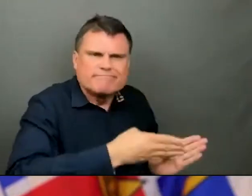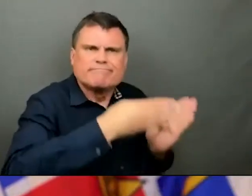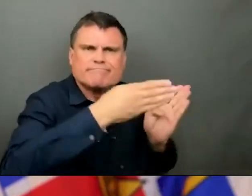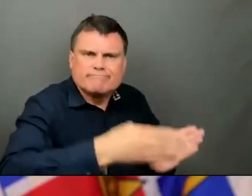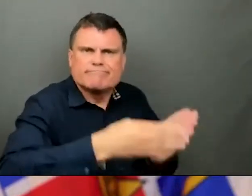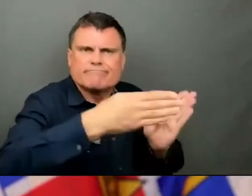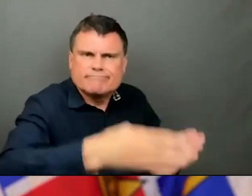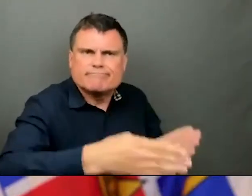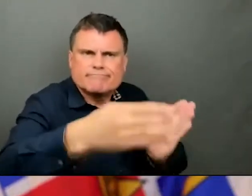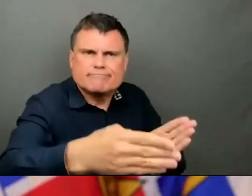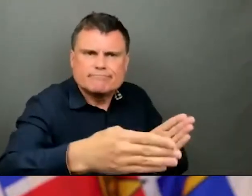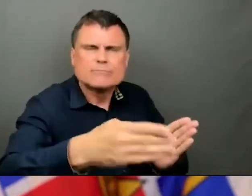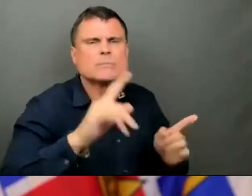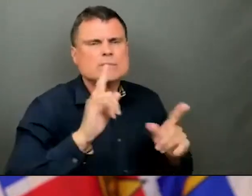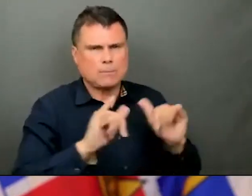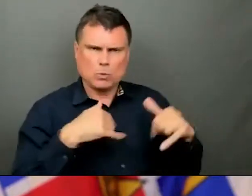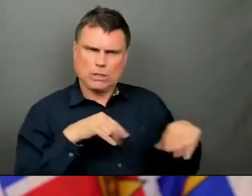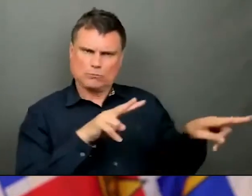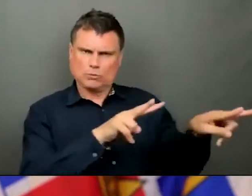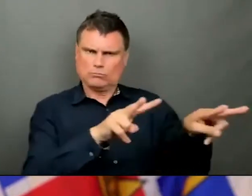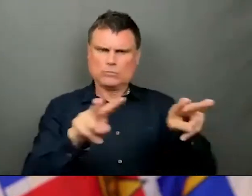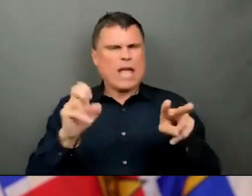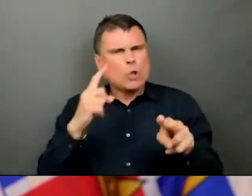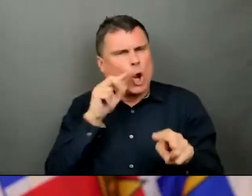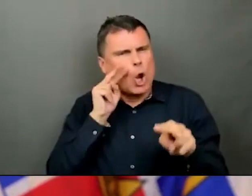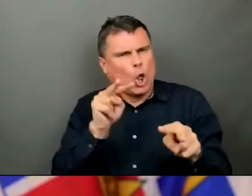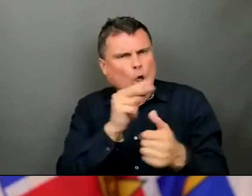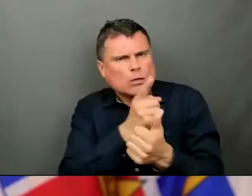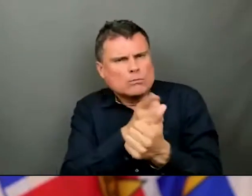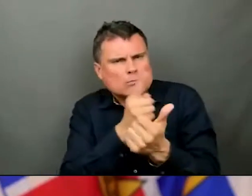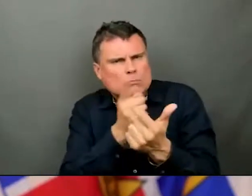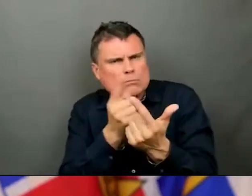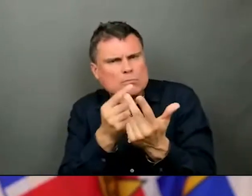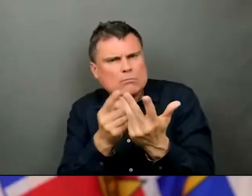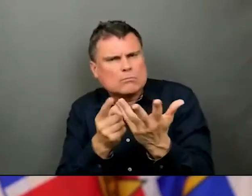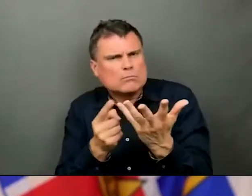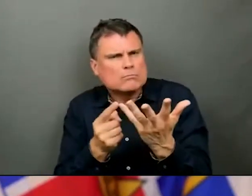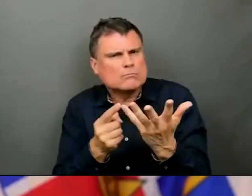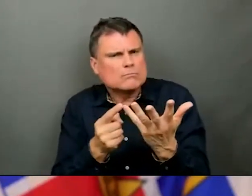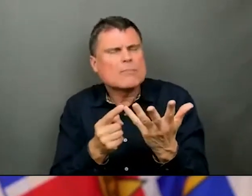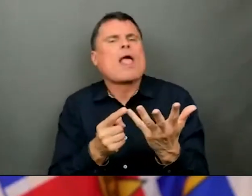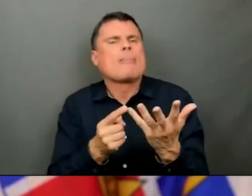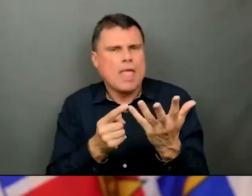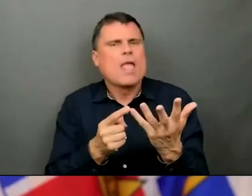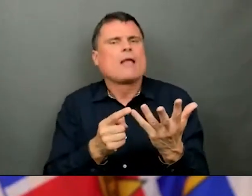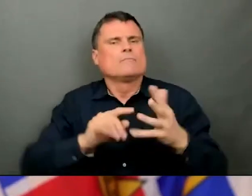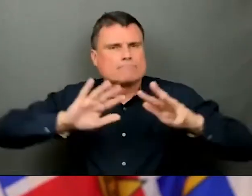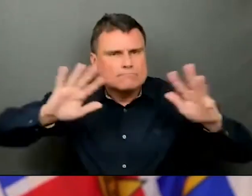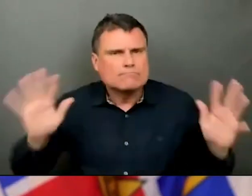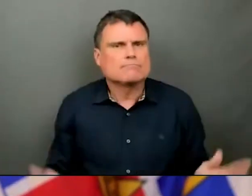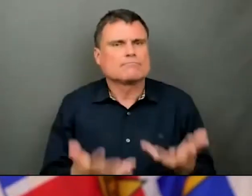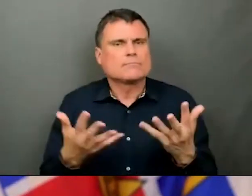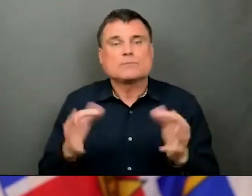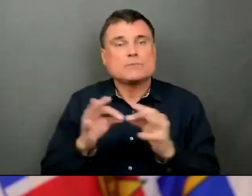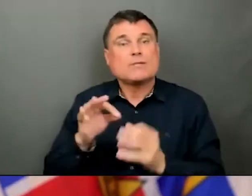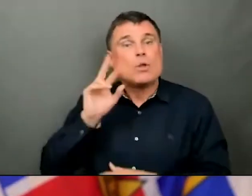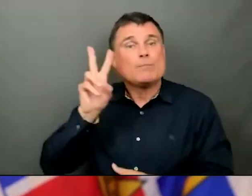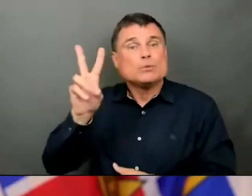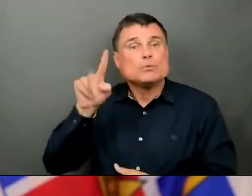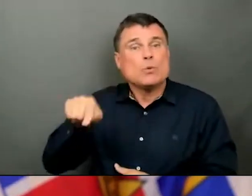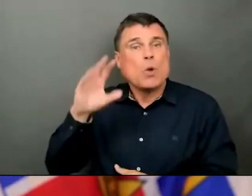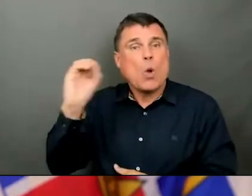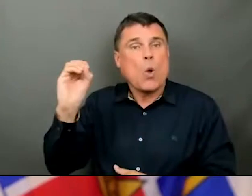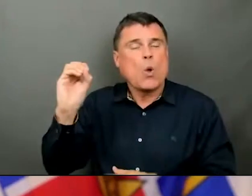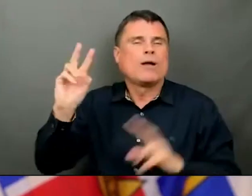are putting into the Restart 2.0 that we're working with across government and the public health input into